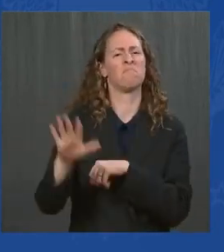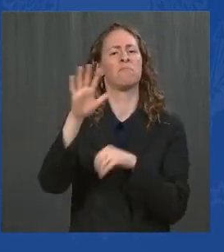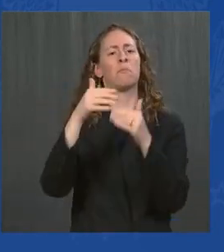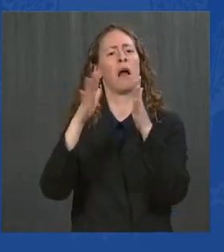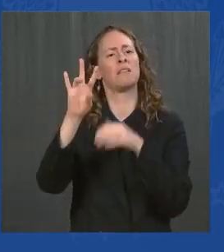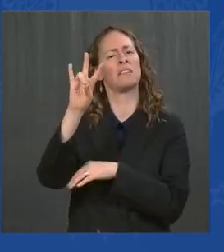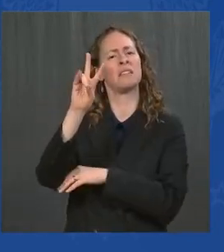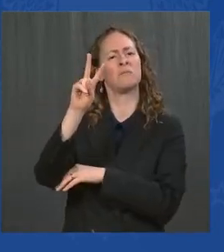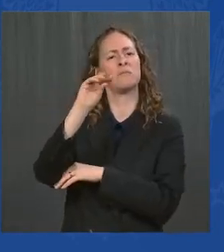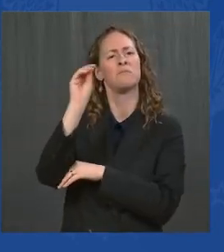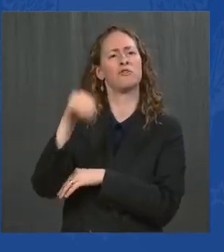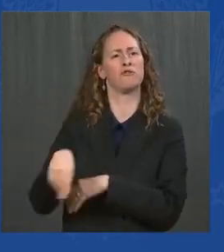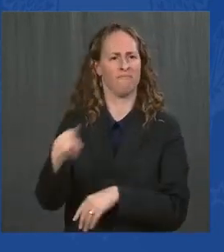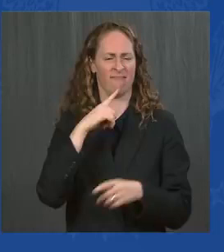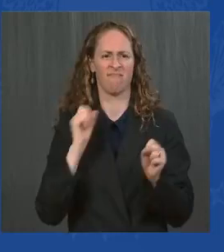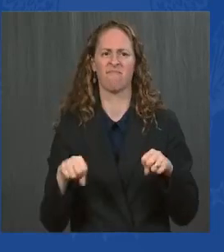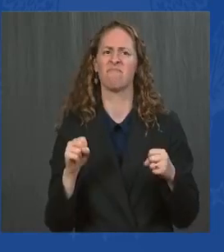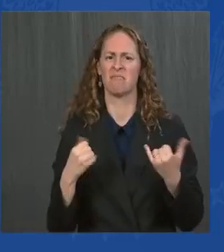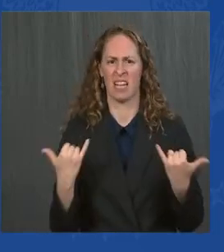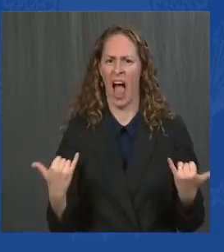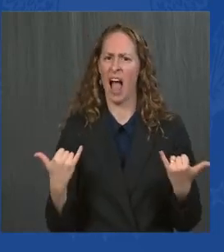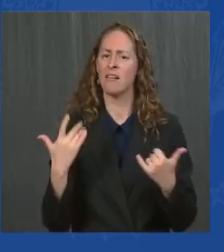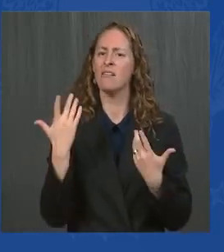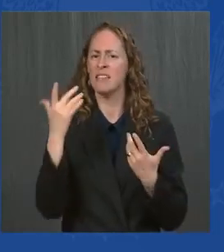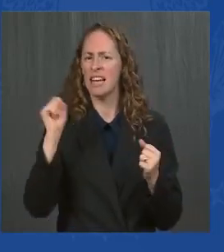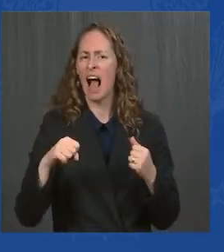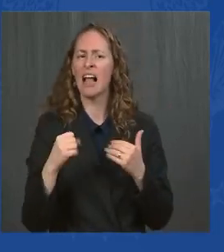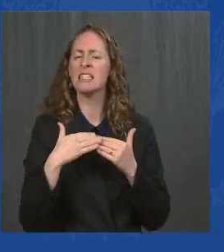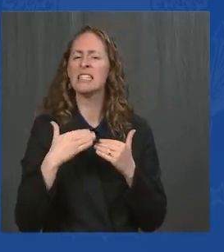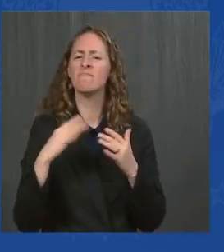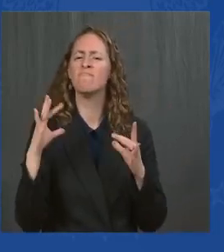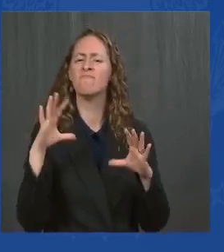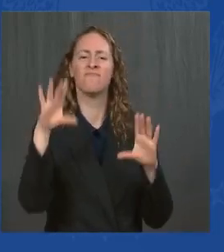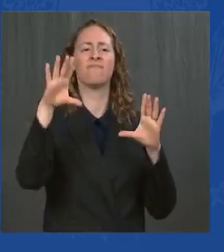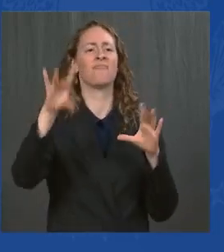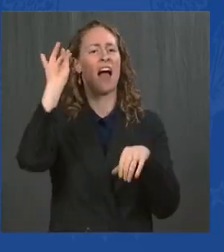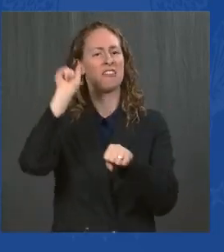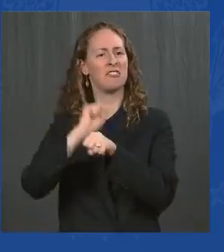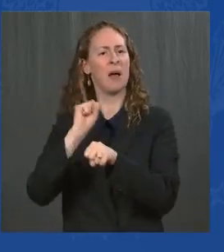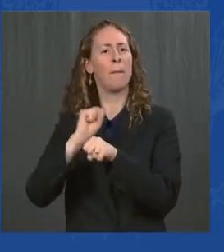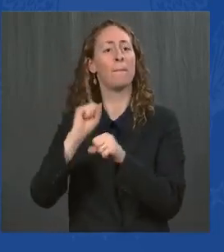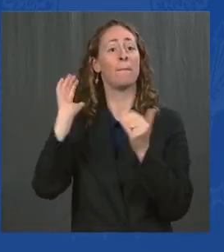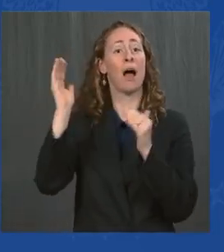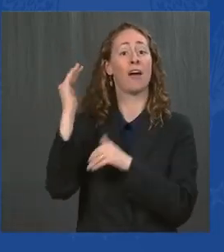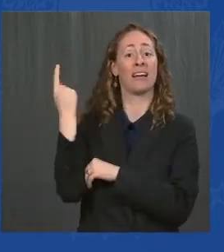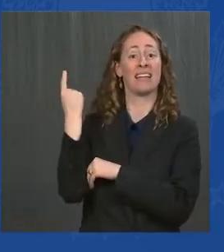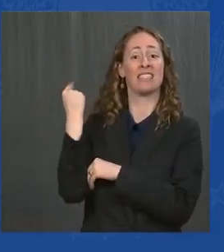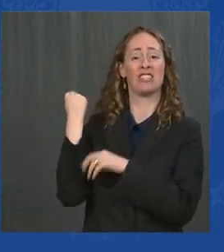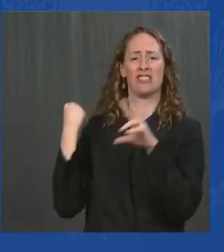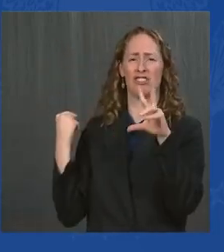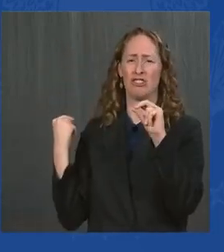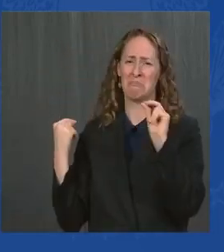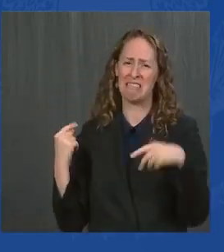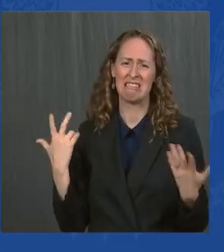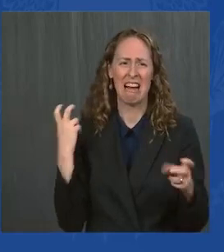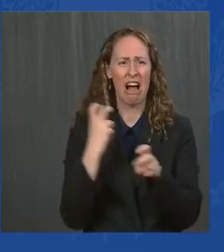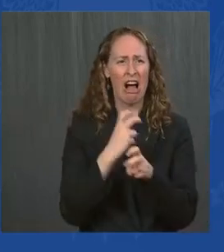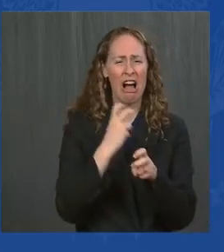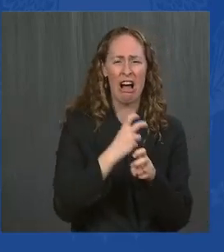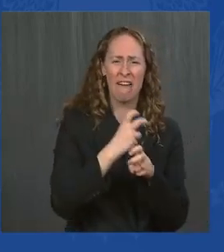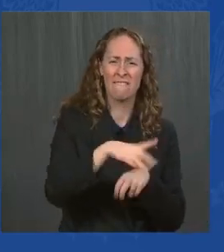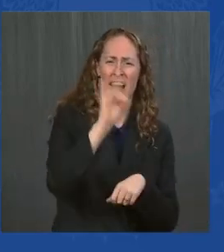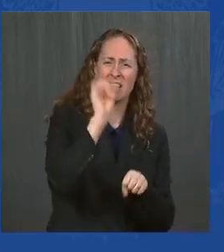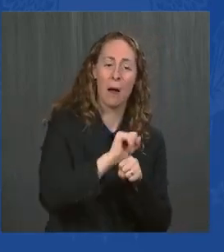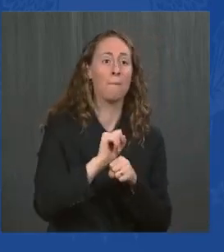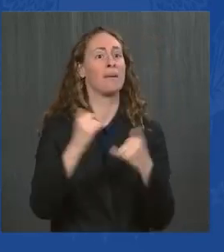job. At this time last year, that number was 30%. And that's the mark of an economy where